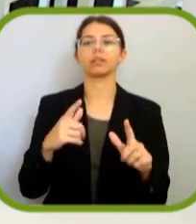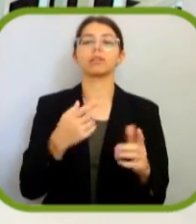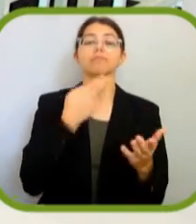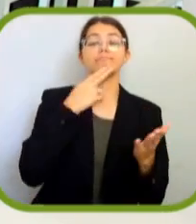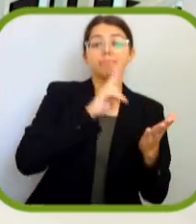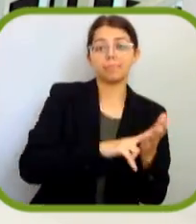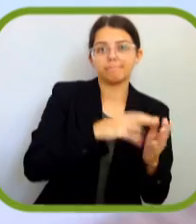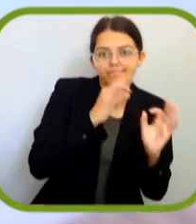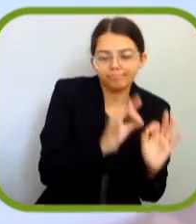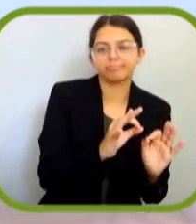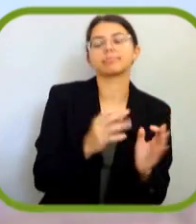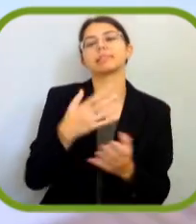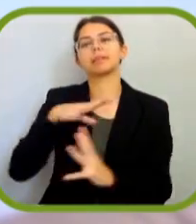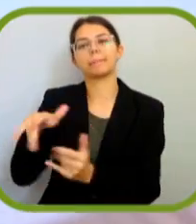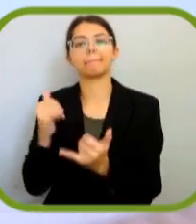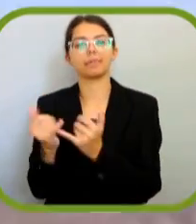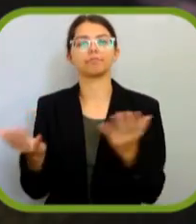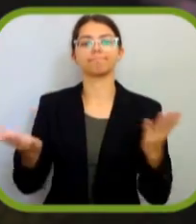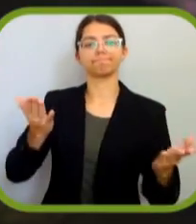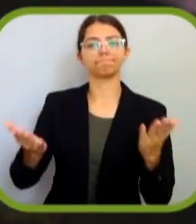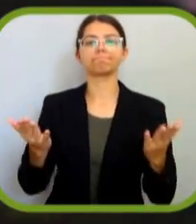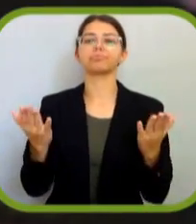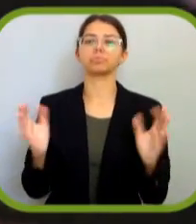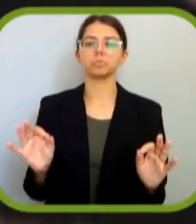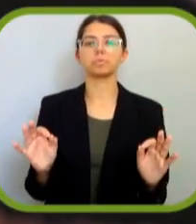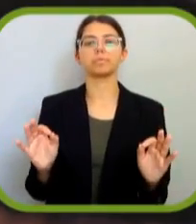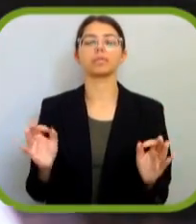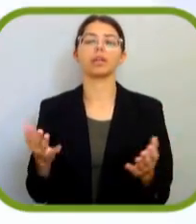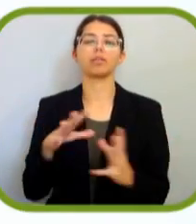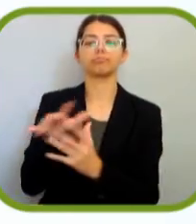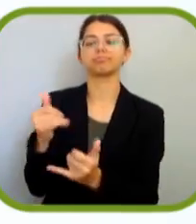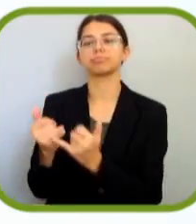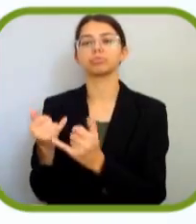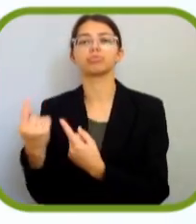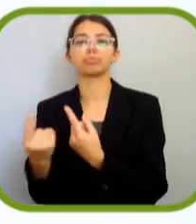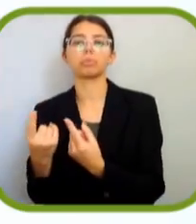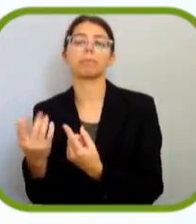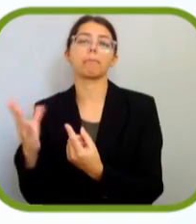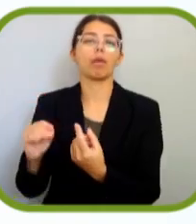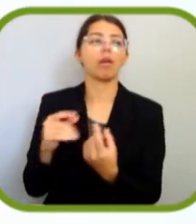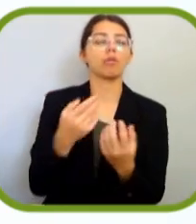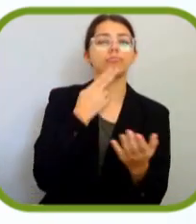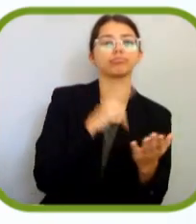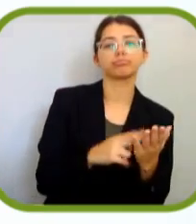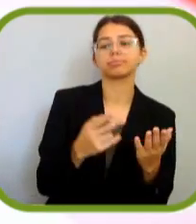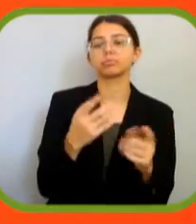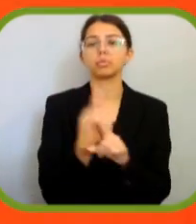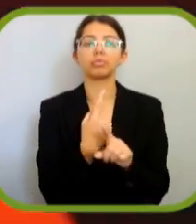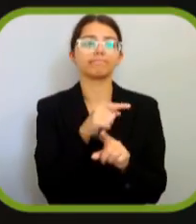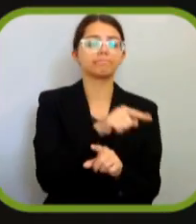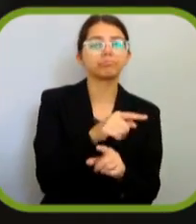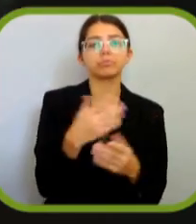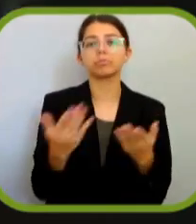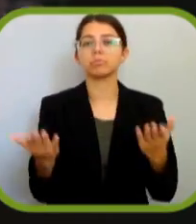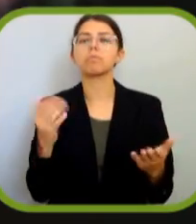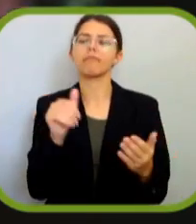standard reality. For some things we'll use the metaverse more, for some things we will do in the real world more, but overall there will be a